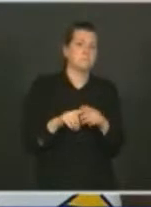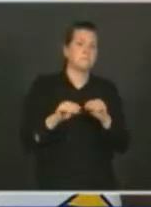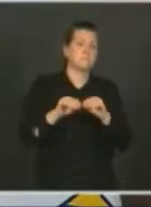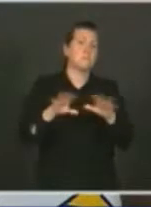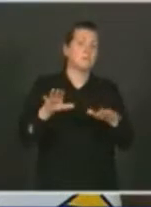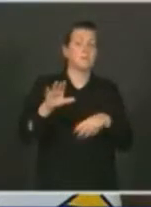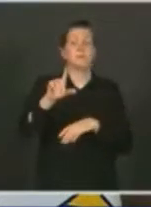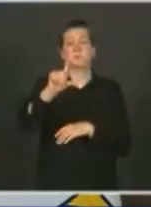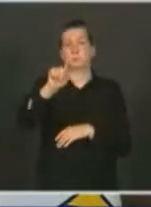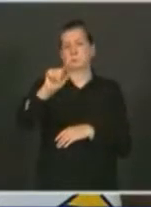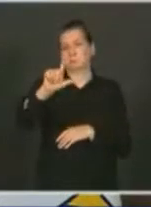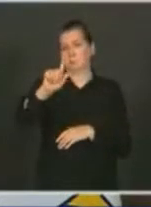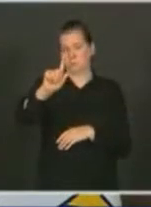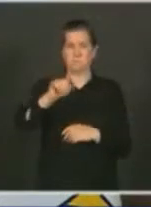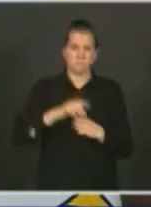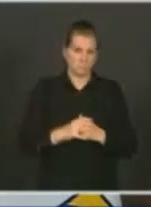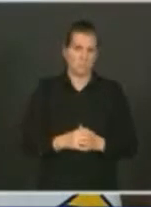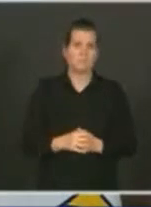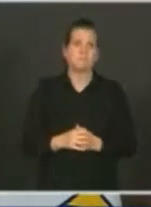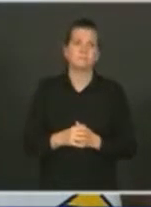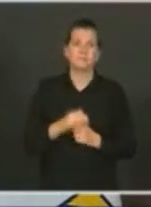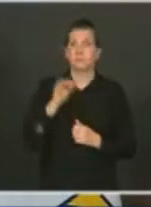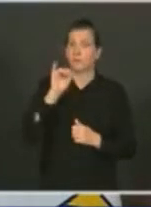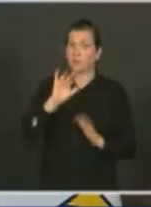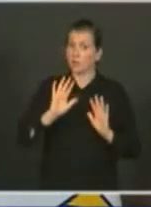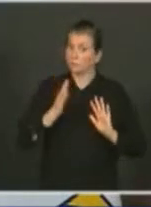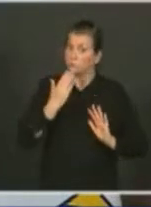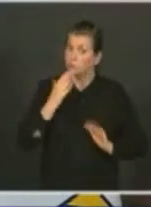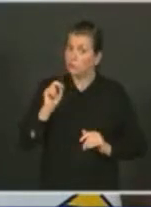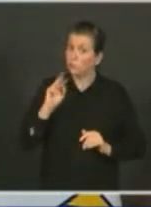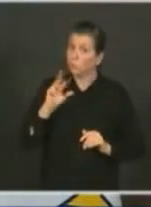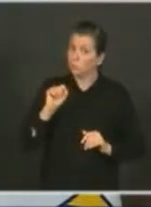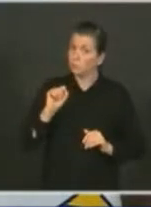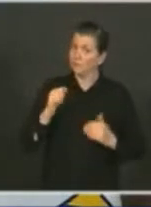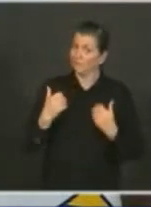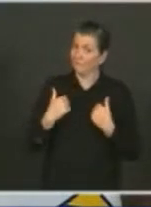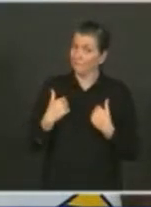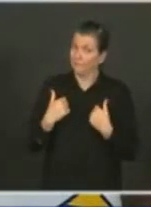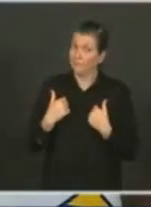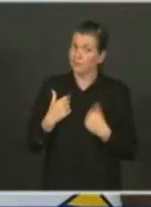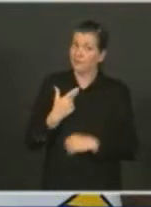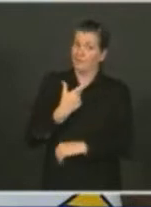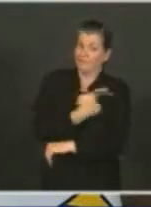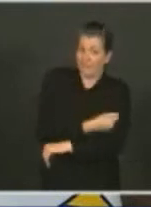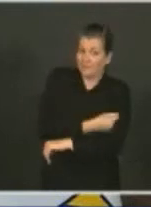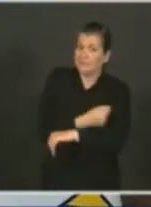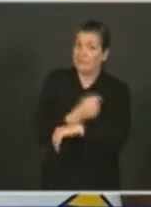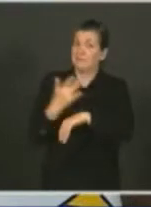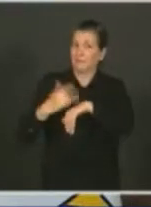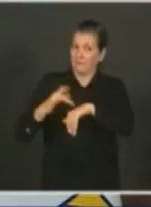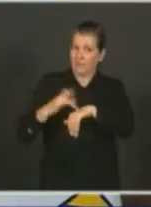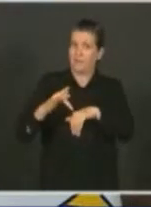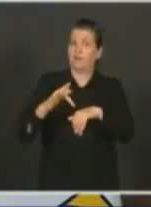That's such welcome news. I hope you all breathe a sigh of relief. Hope is on the way.